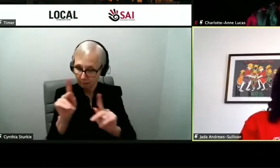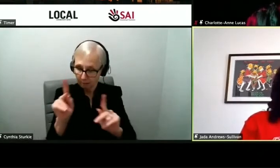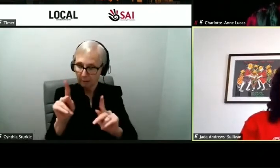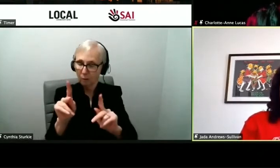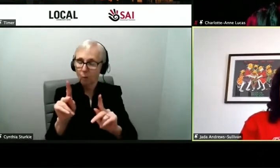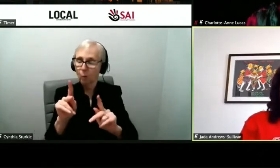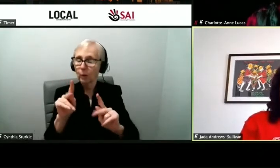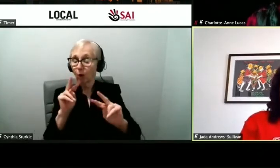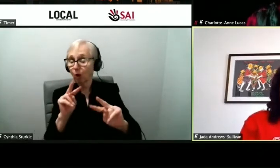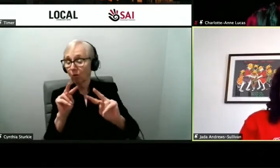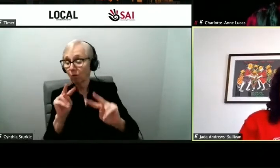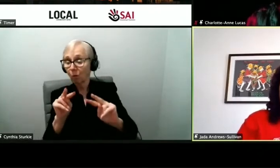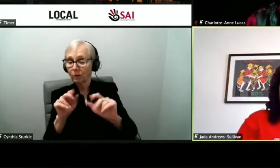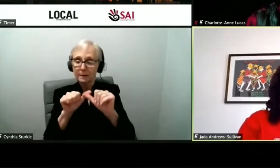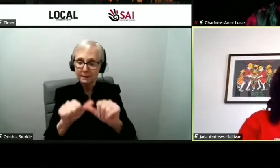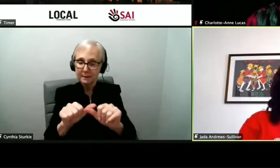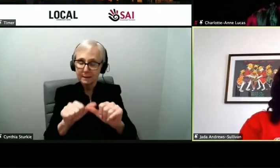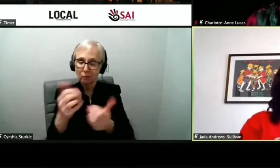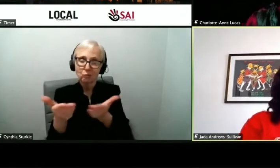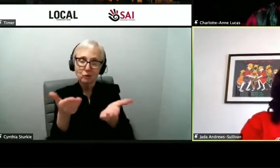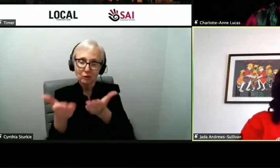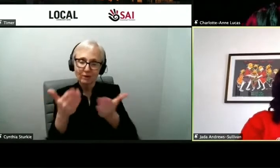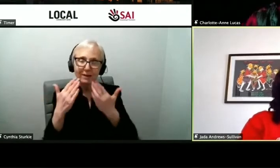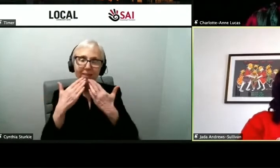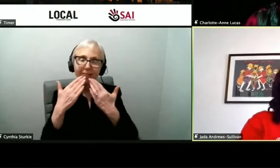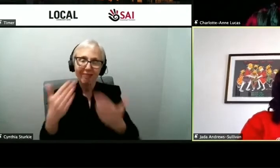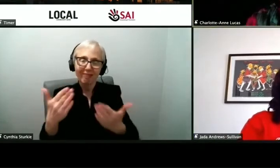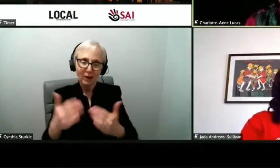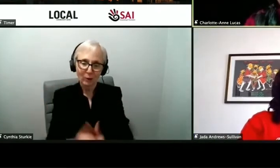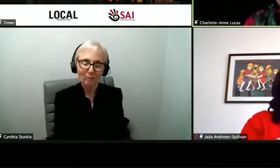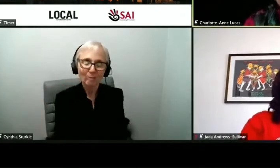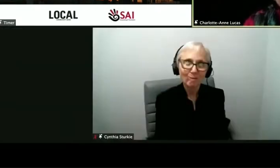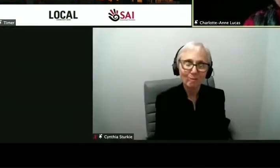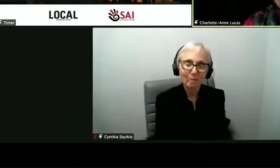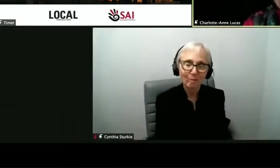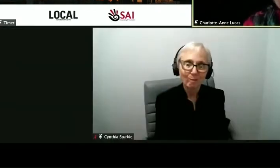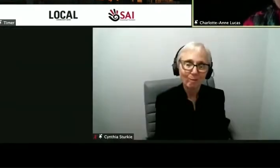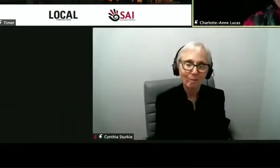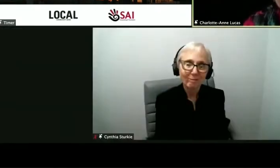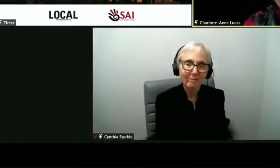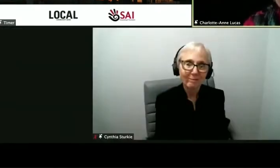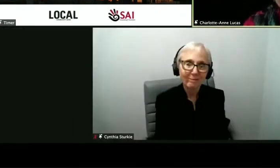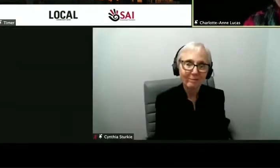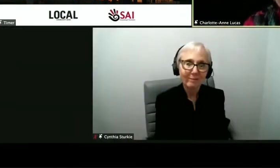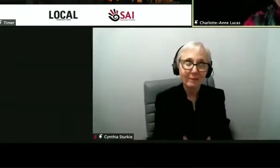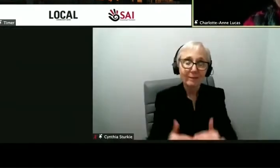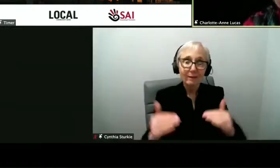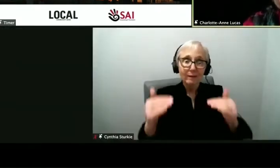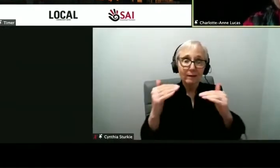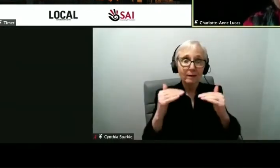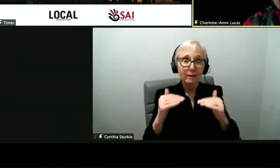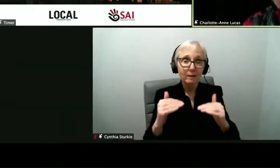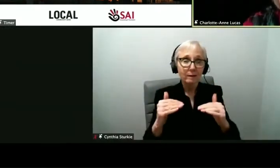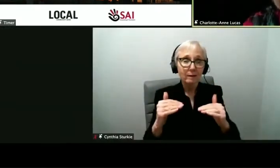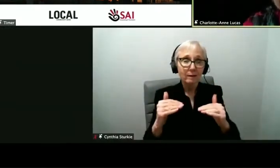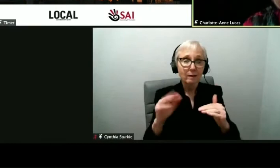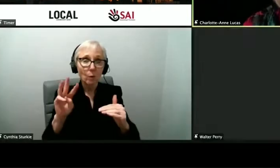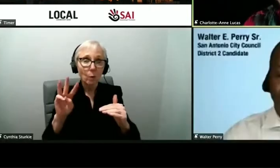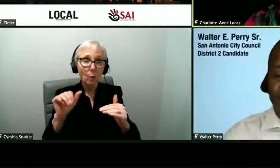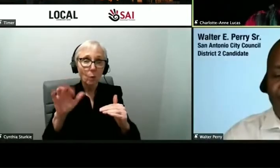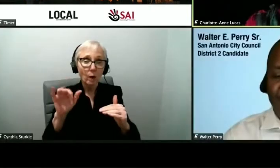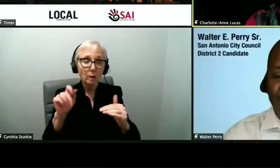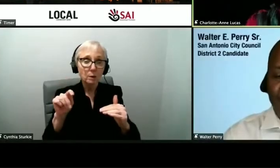here to the District 2 area. Thank you so much. Thank you. And the next person on this question is Walter